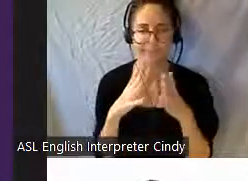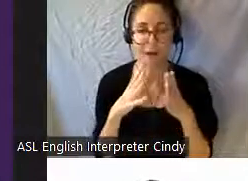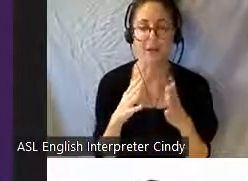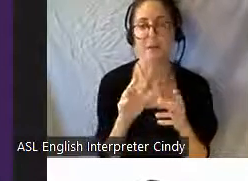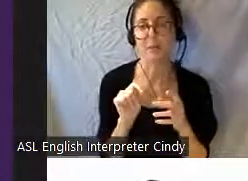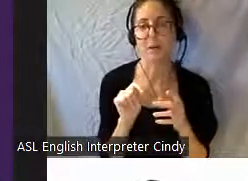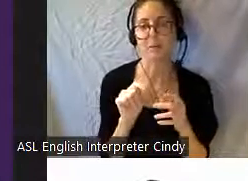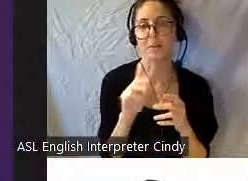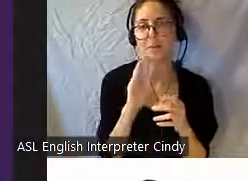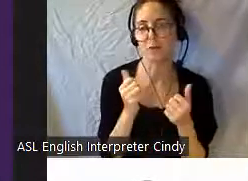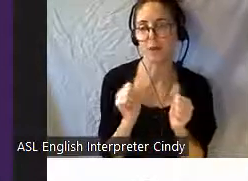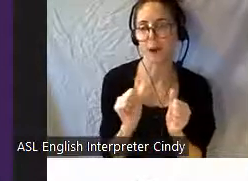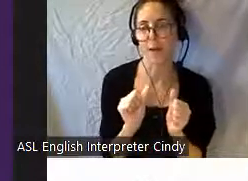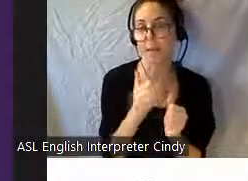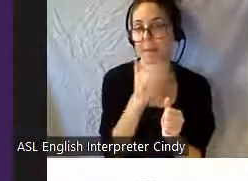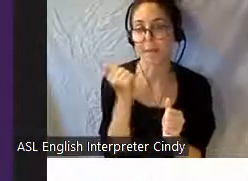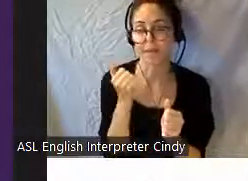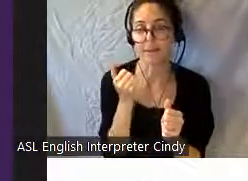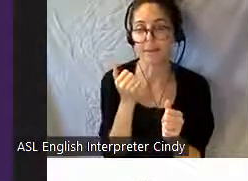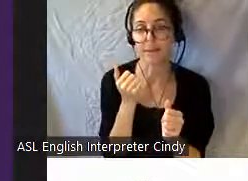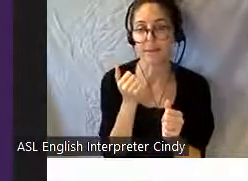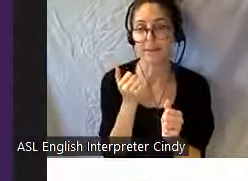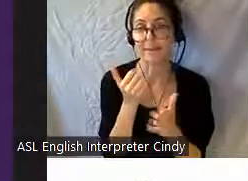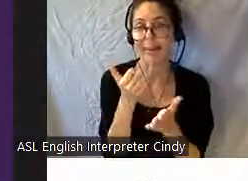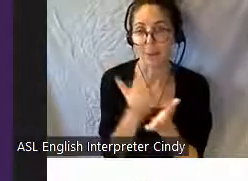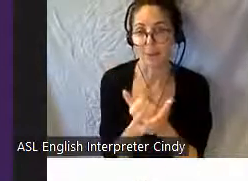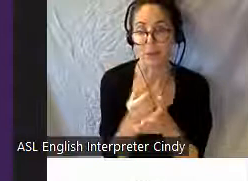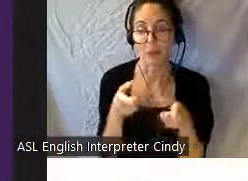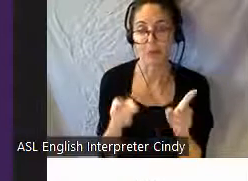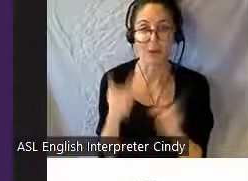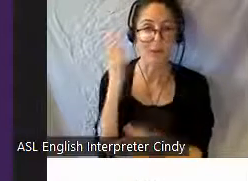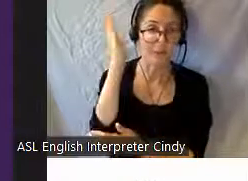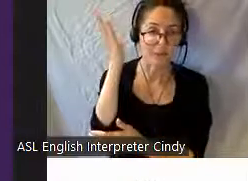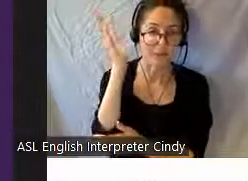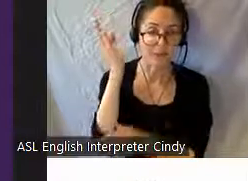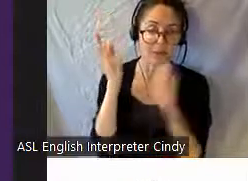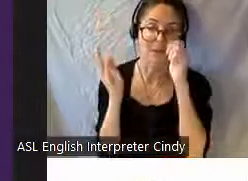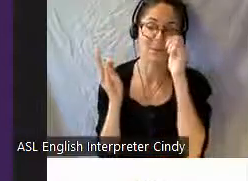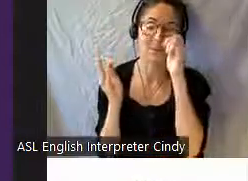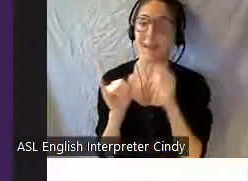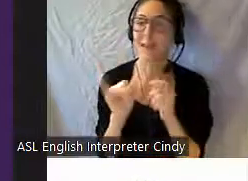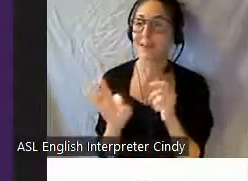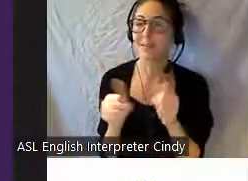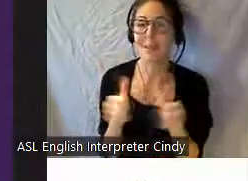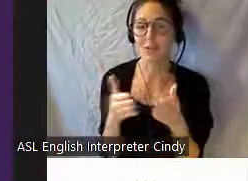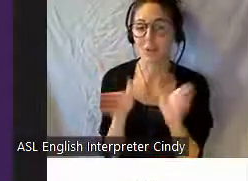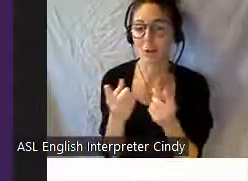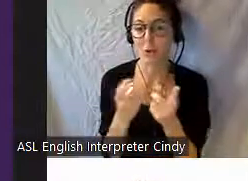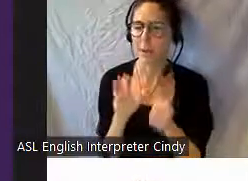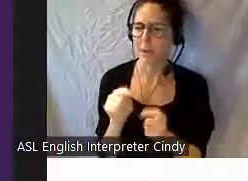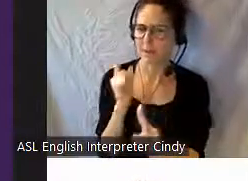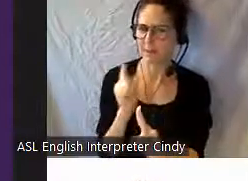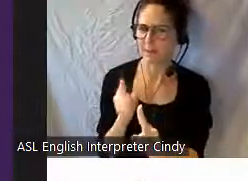to assist, as I say, during the presentation, if there's a general questions, and then if there's something